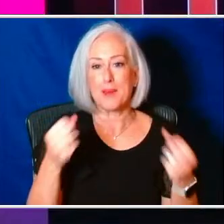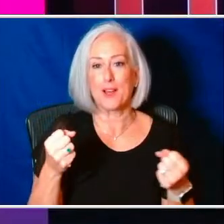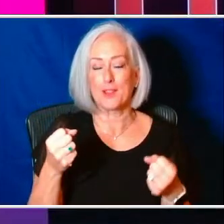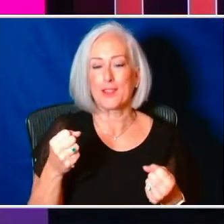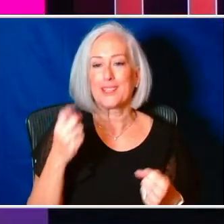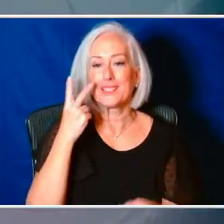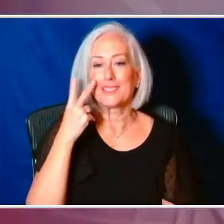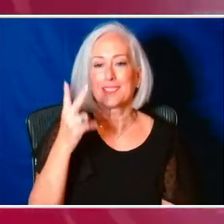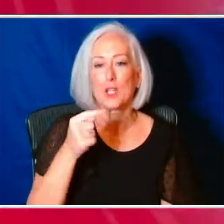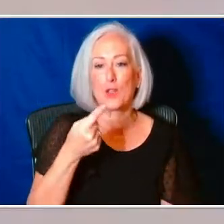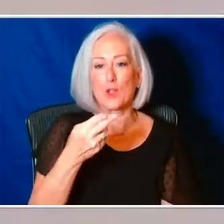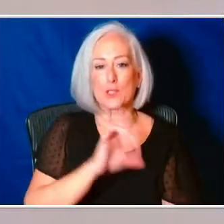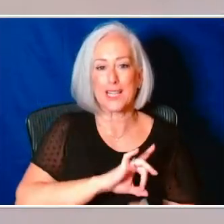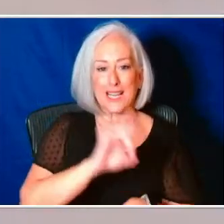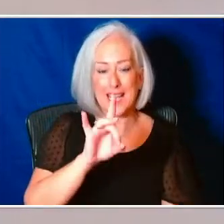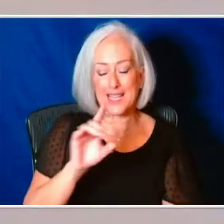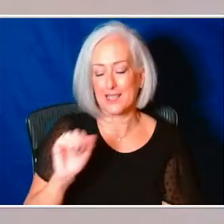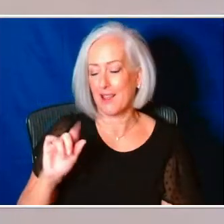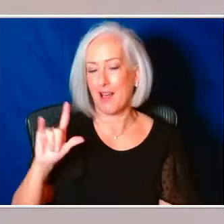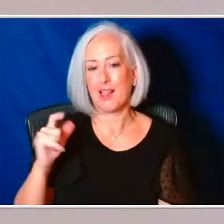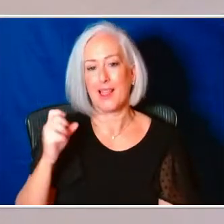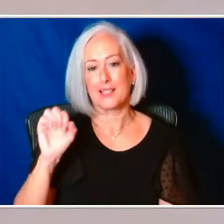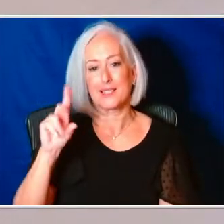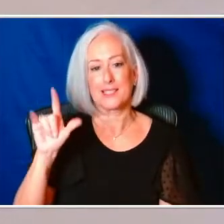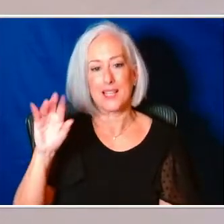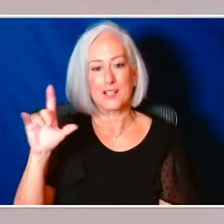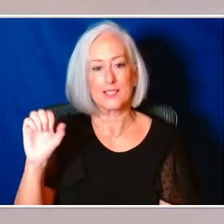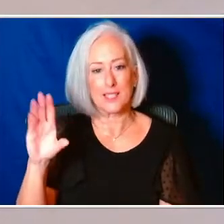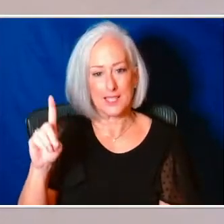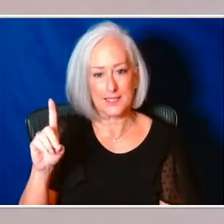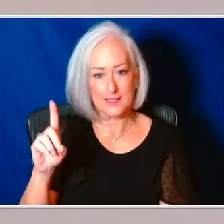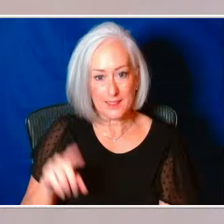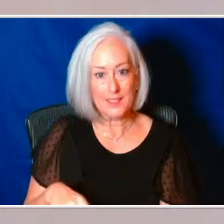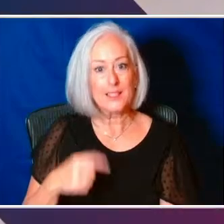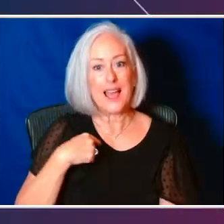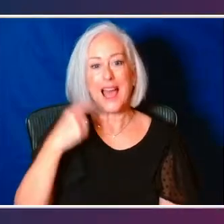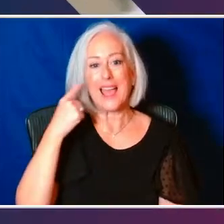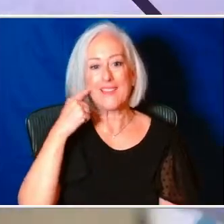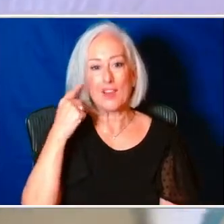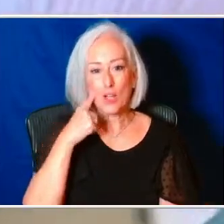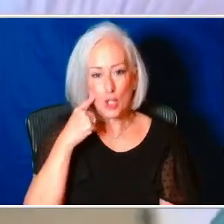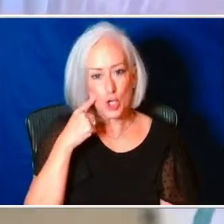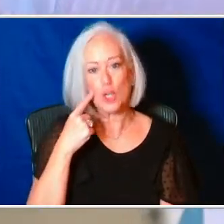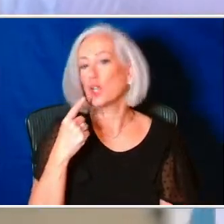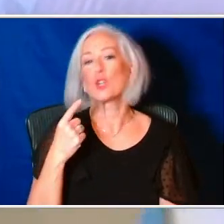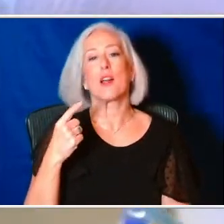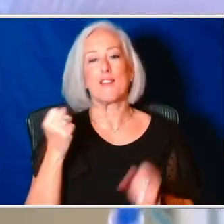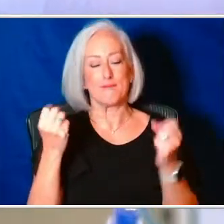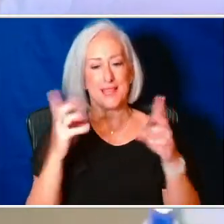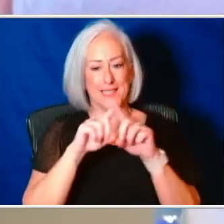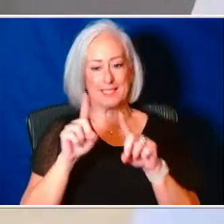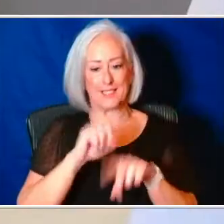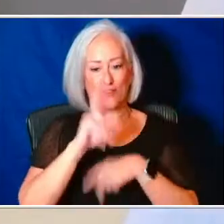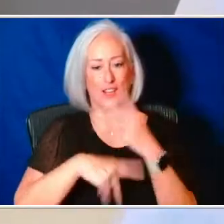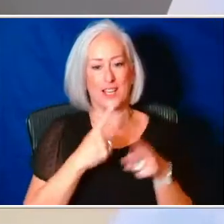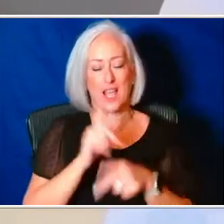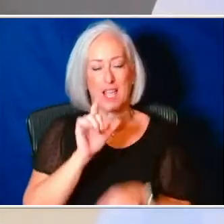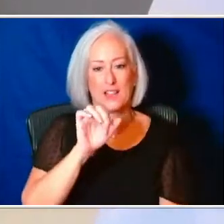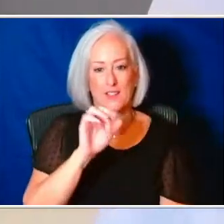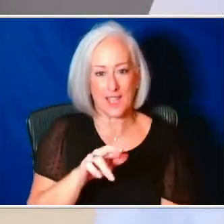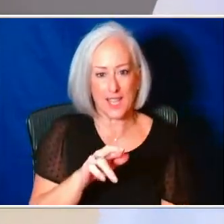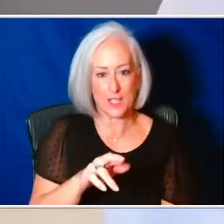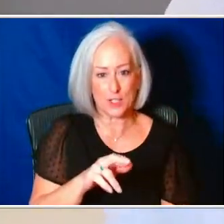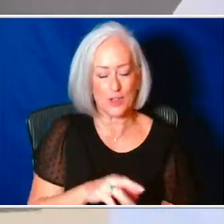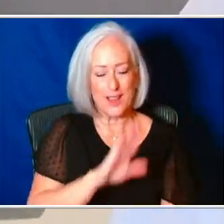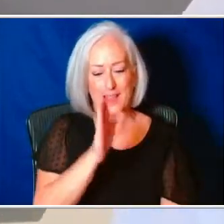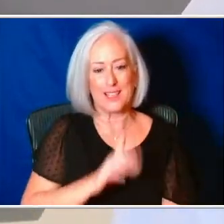on the next All Things Heart. I've heard of all type of cancers, but I never heard of multiple myeloma. And the very treatments meant to cure him could cause his